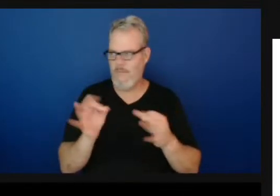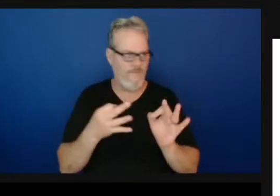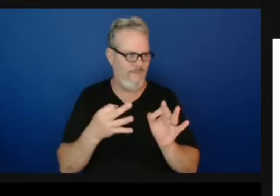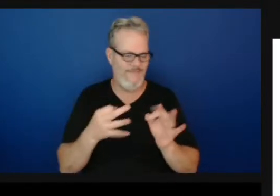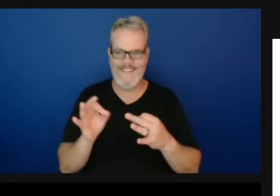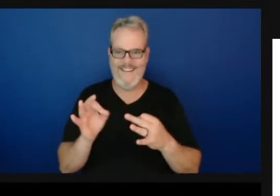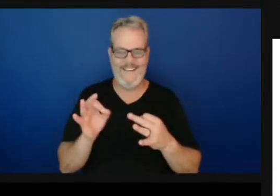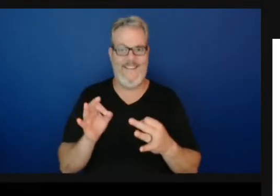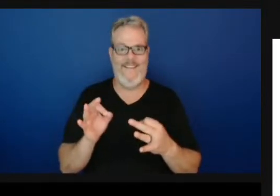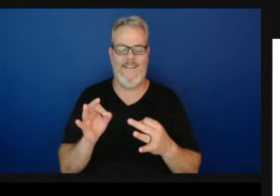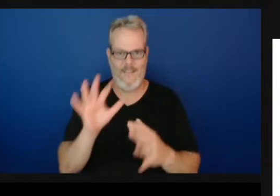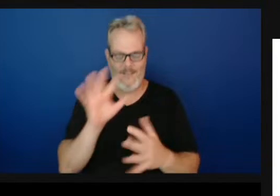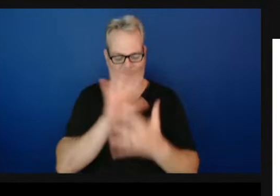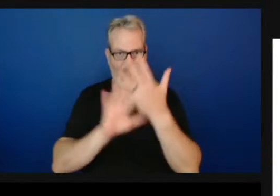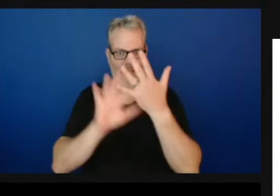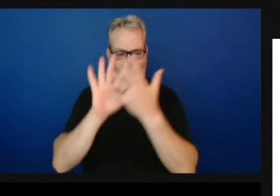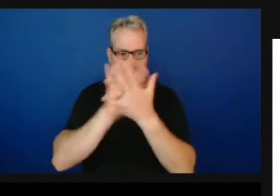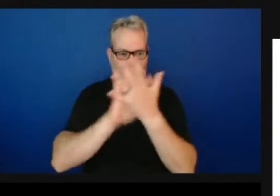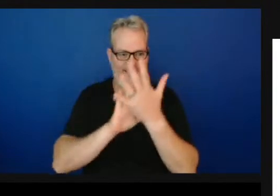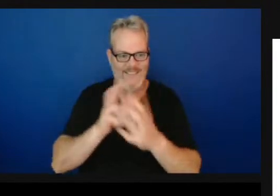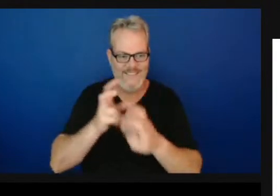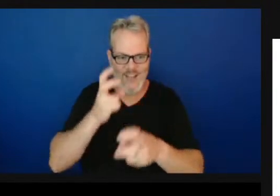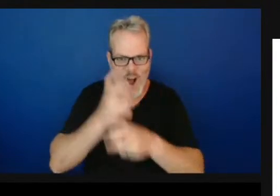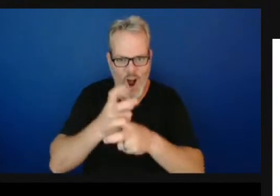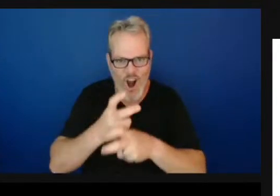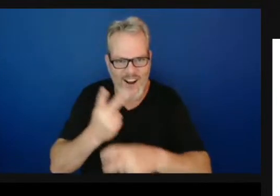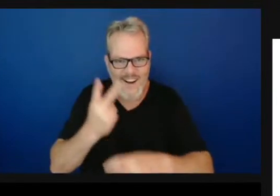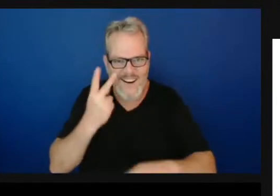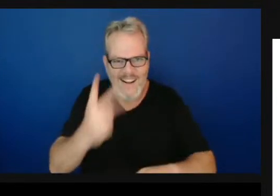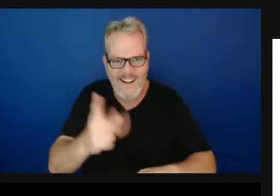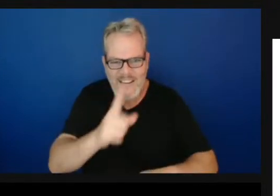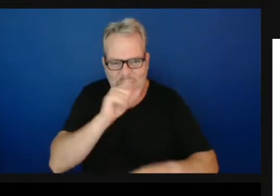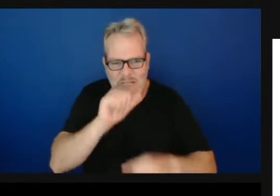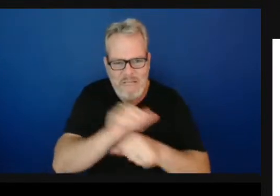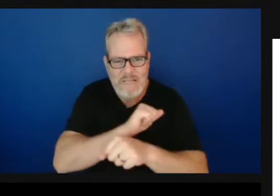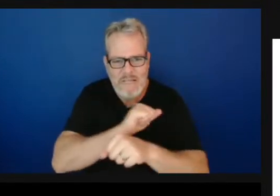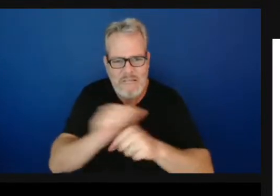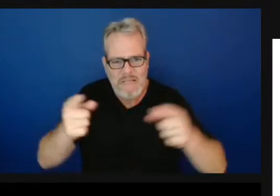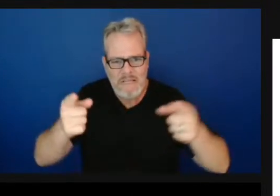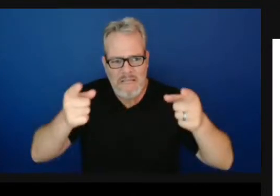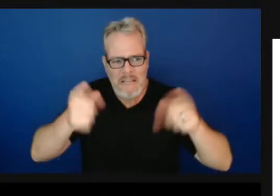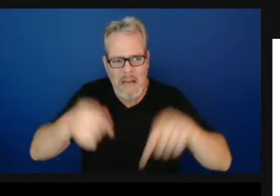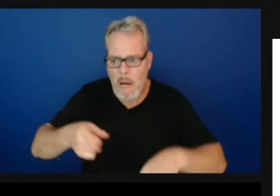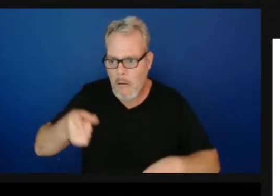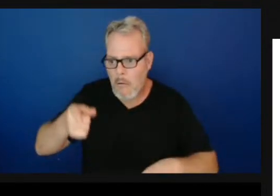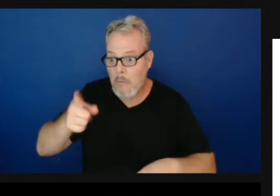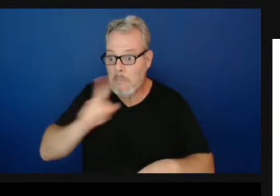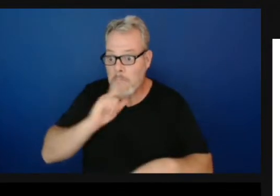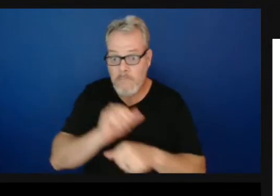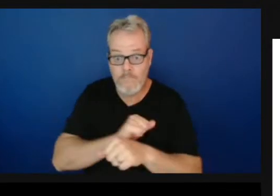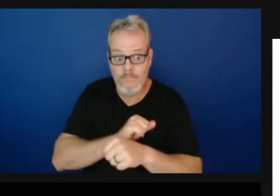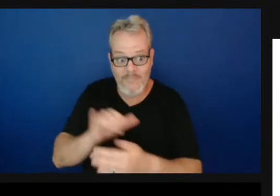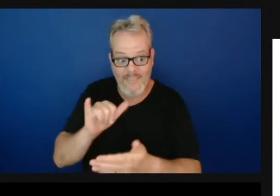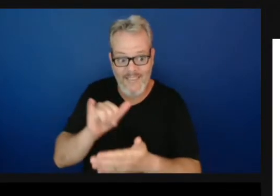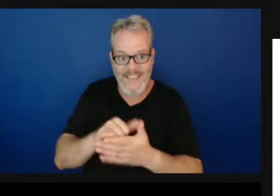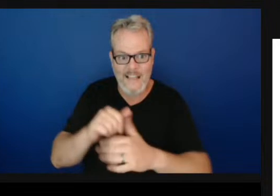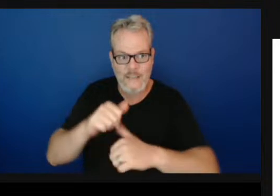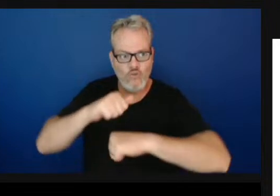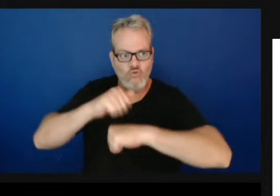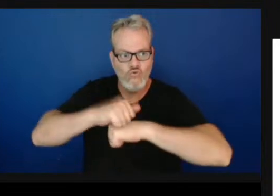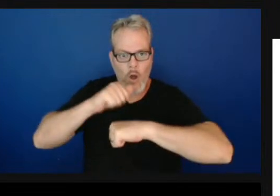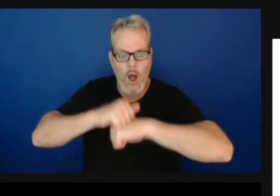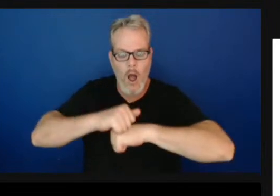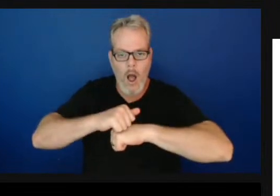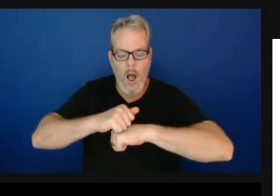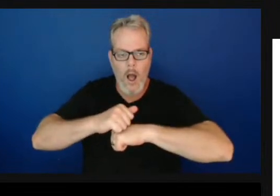more down. So it's hard to tell if this data is actually real, but if it is, this station is a piece of rock that's loose in there, and it's getting